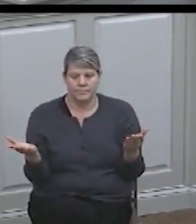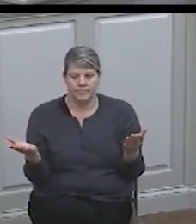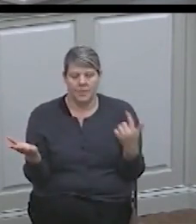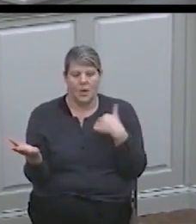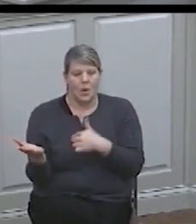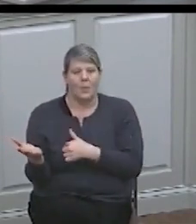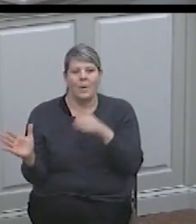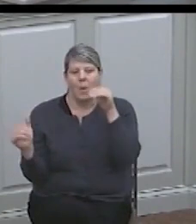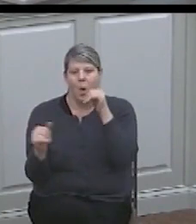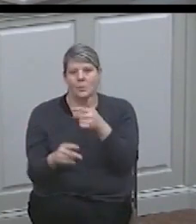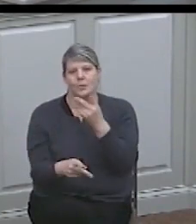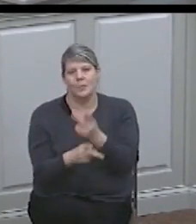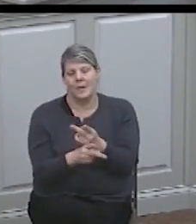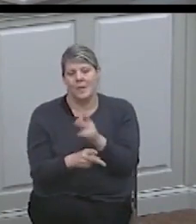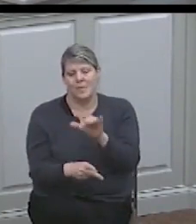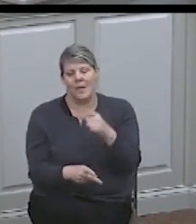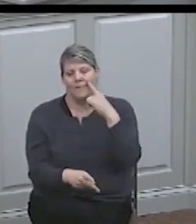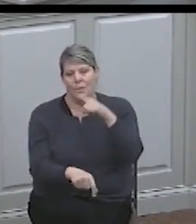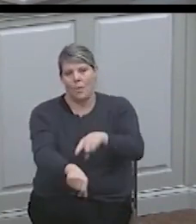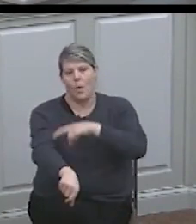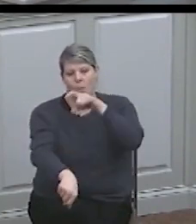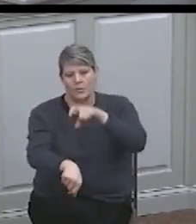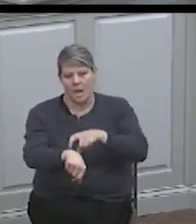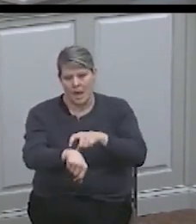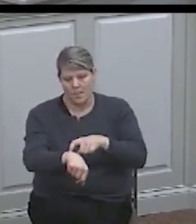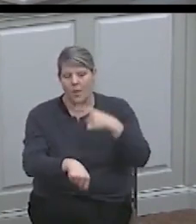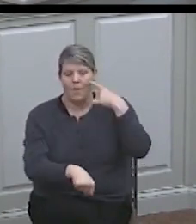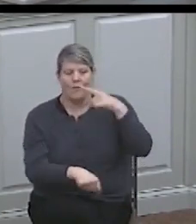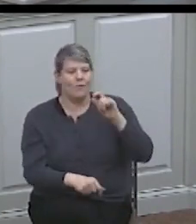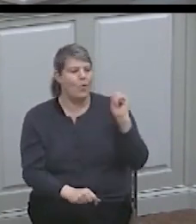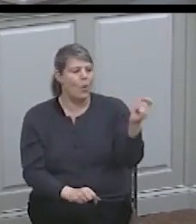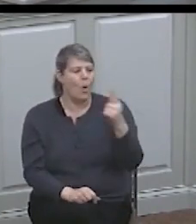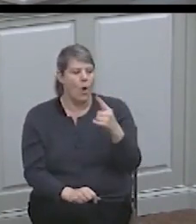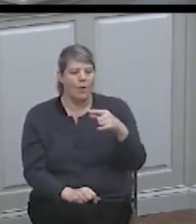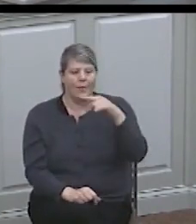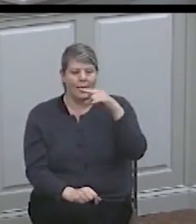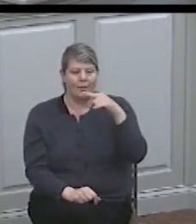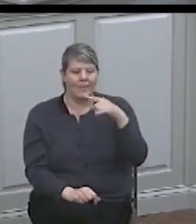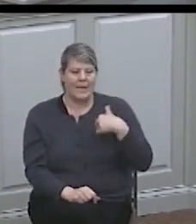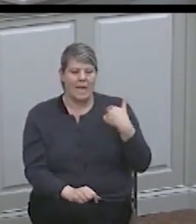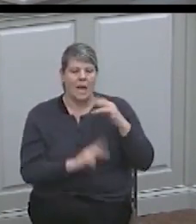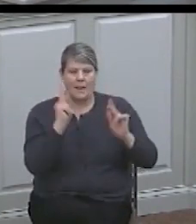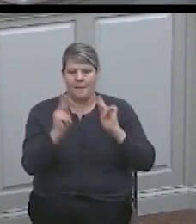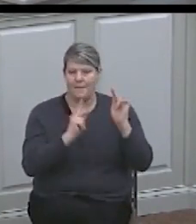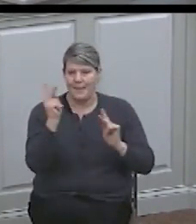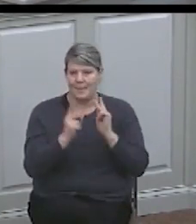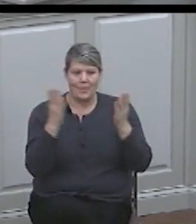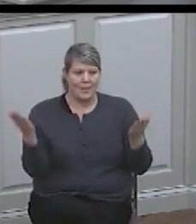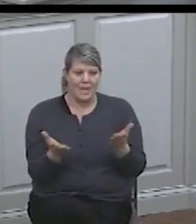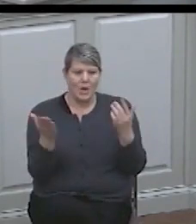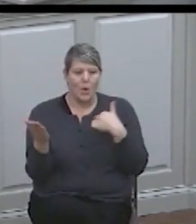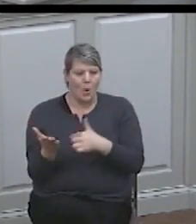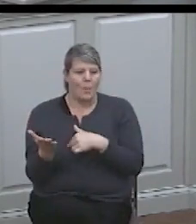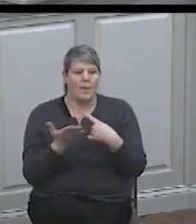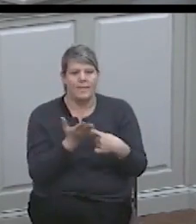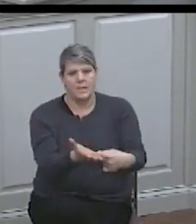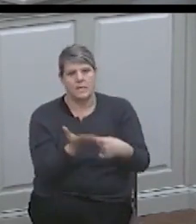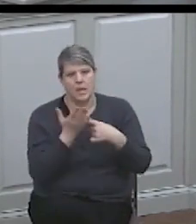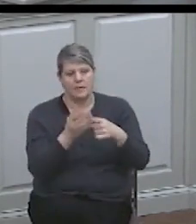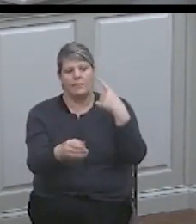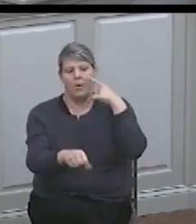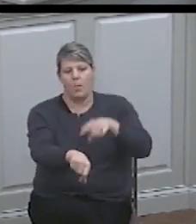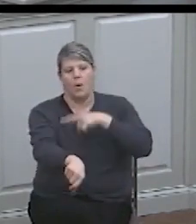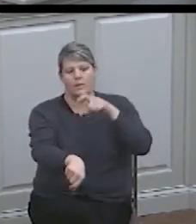time, so yeah, for the benefit of you young folks here, we've discussed this for quite a while, so you're not going to hear a whole lot more today, I don't